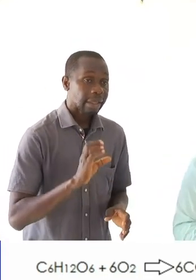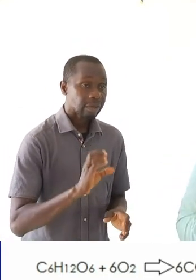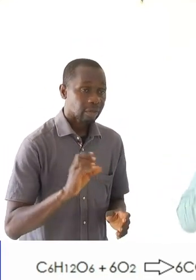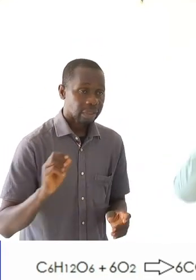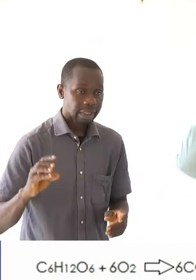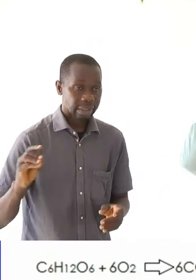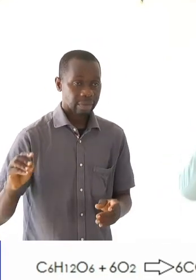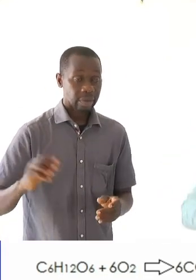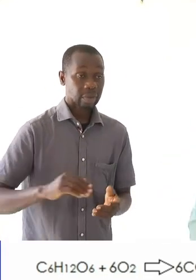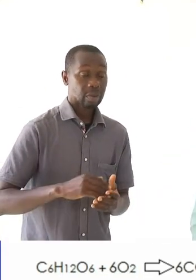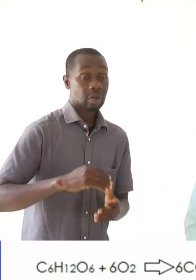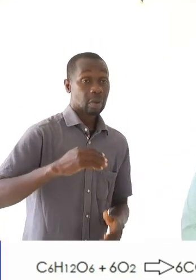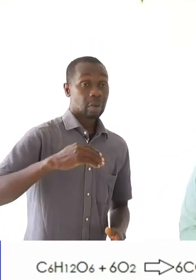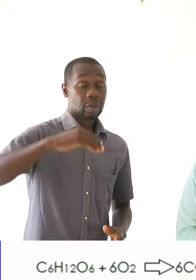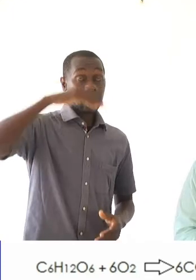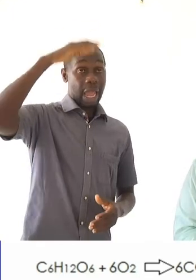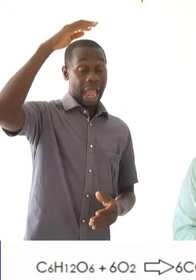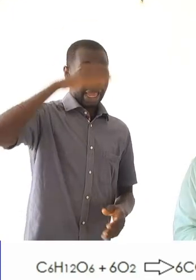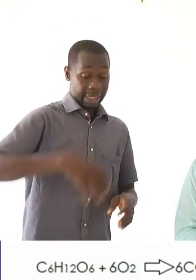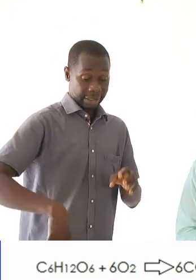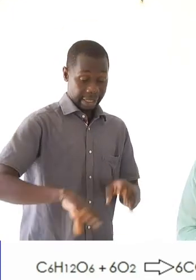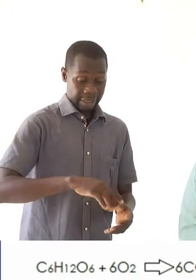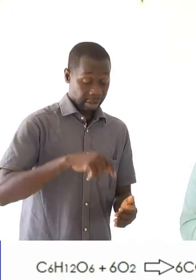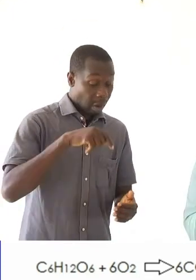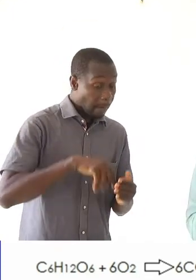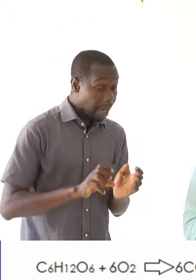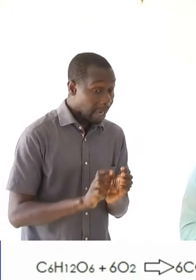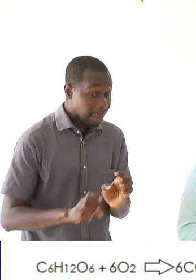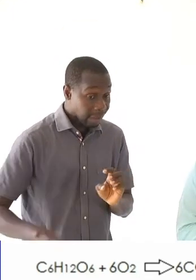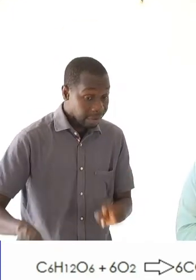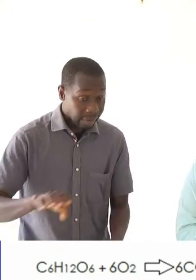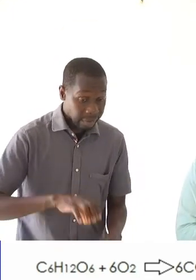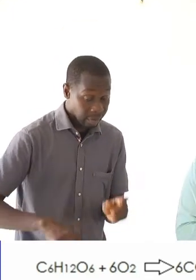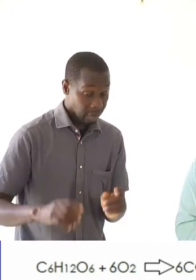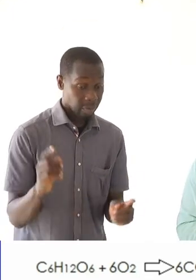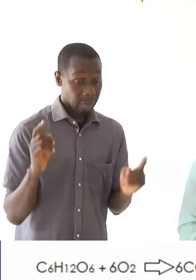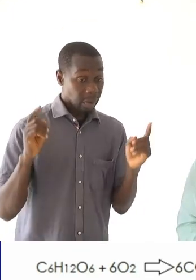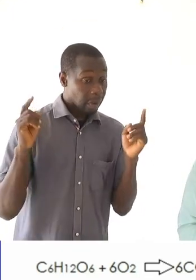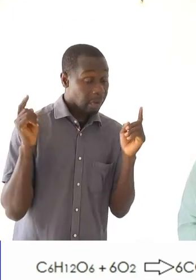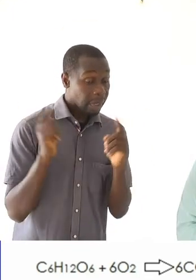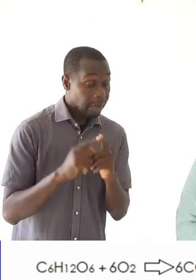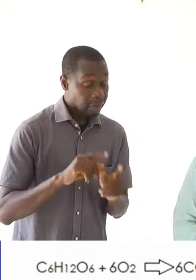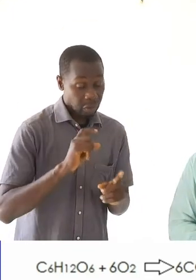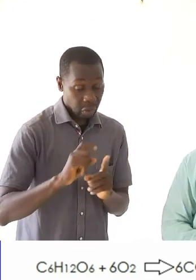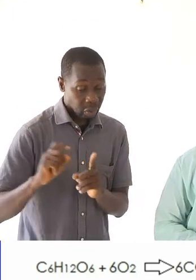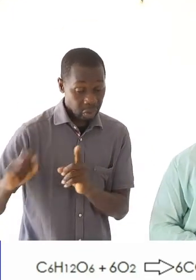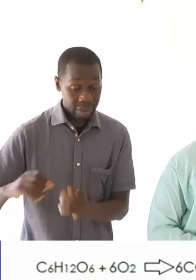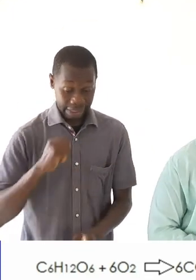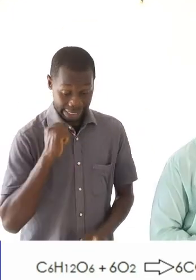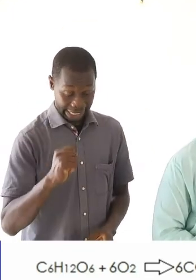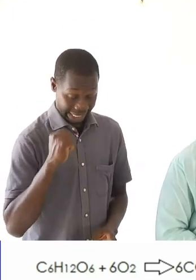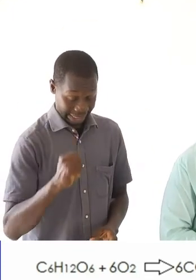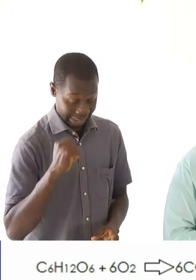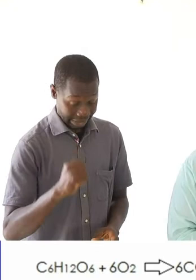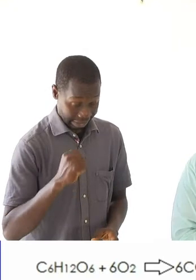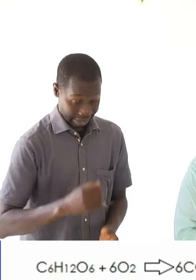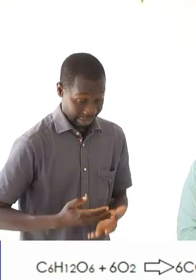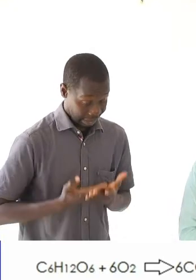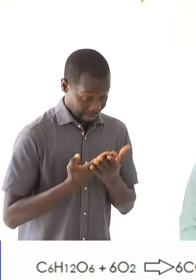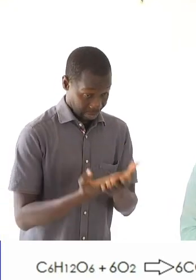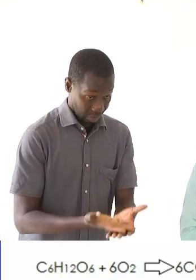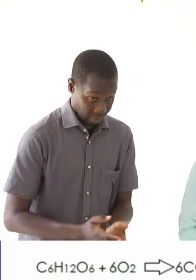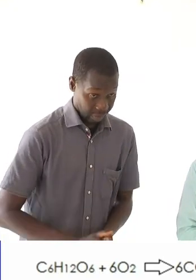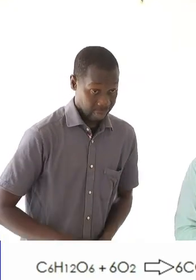triphosphate. When you do higher science or biology, you'll be meeting that word. That's the energy that is produced.